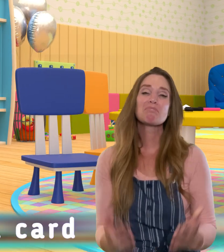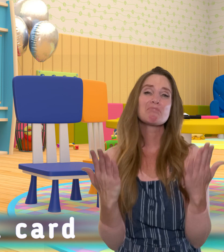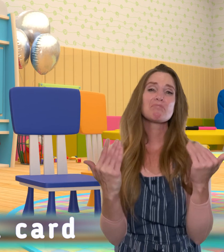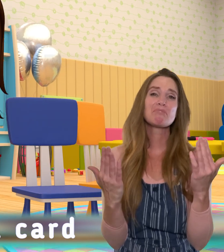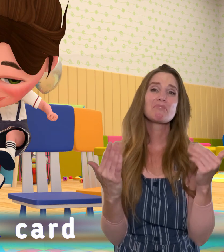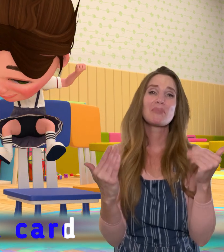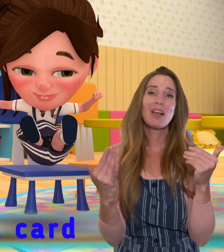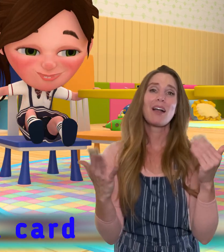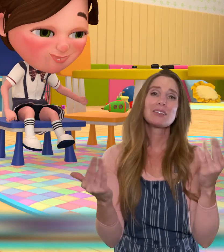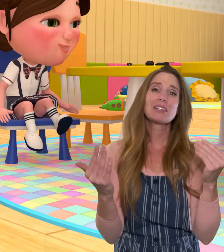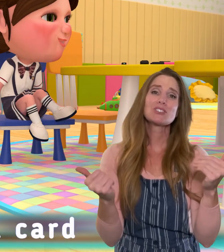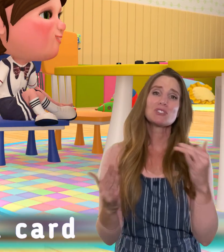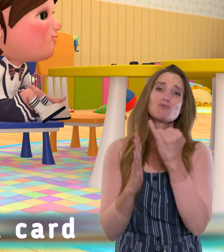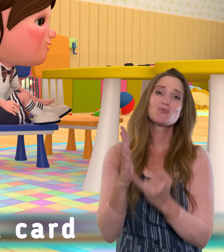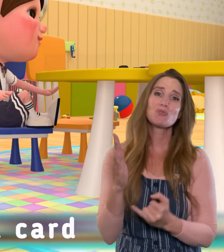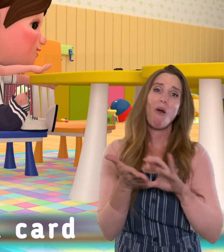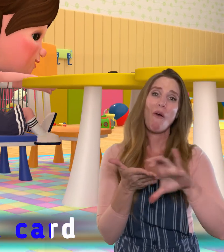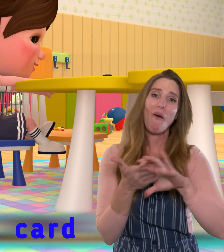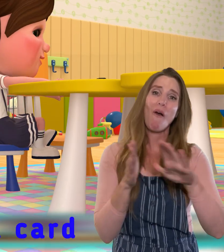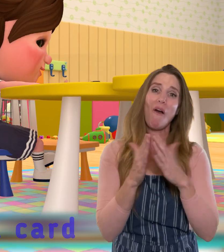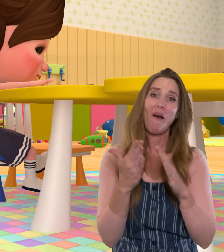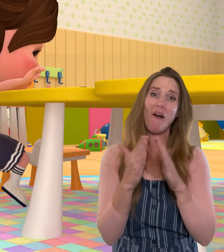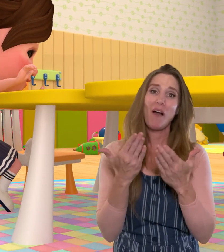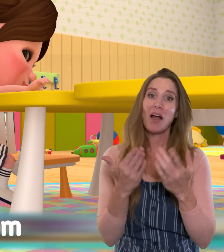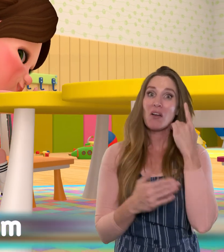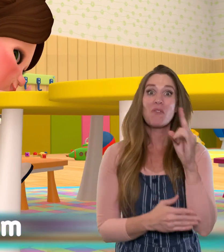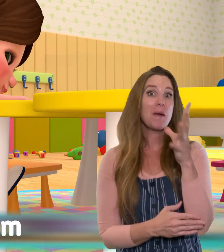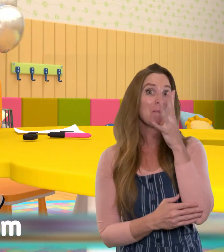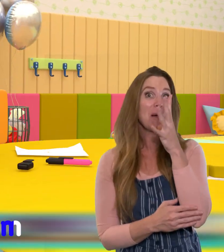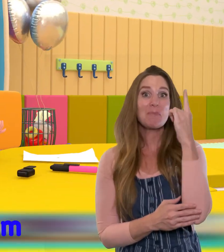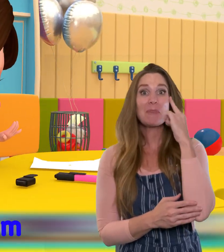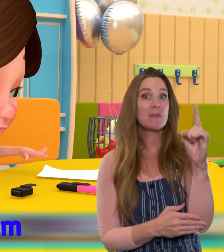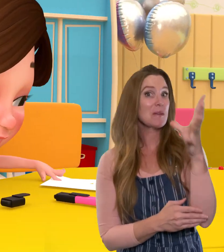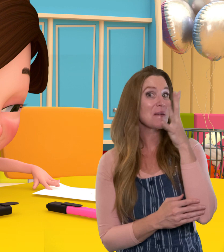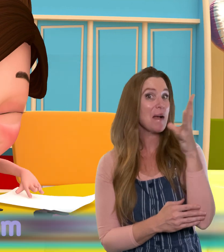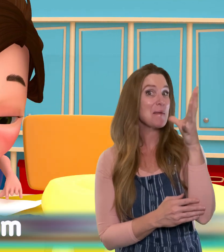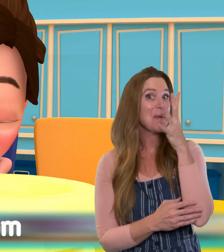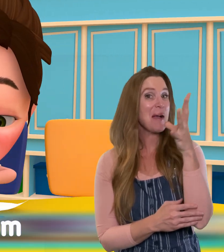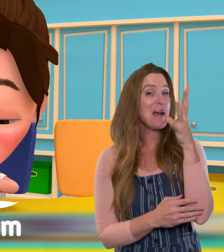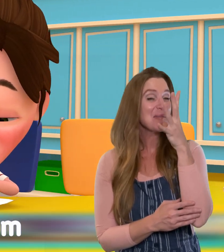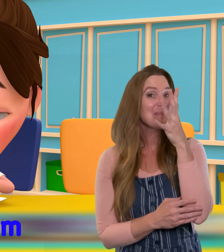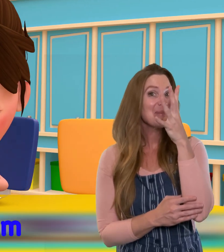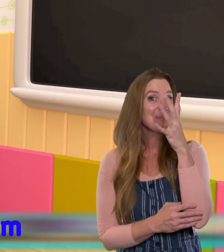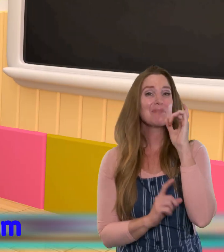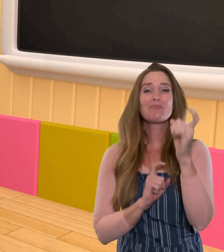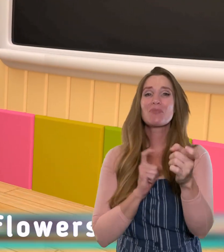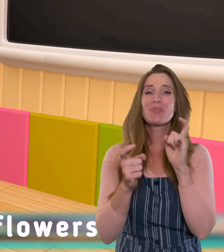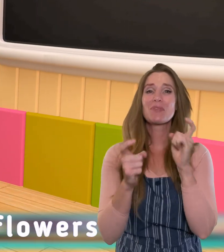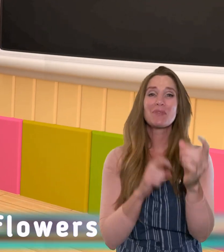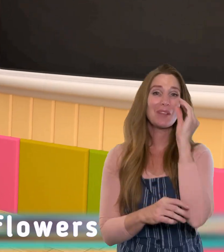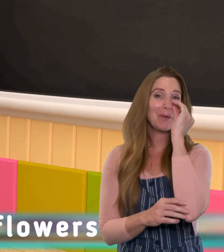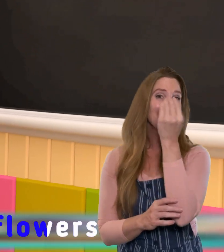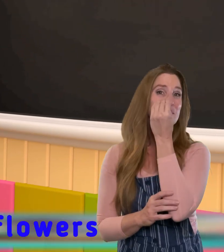Let's throw a card, let's throw a card for our mom, for our mom. We will give